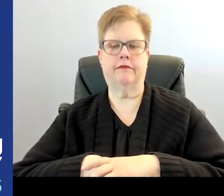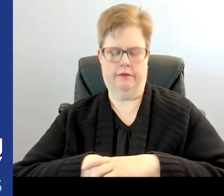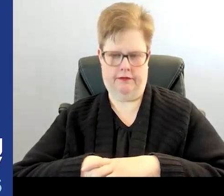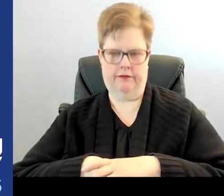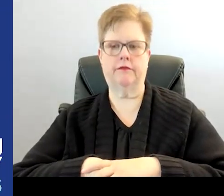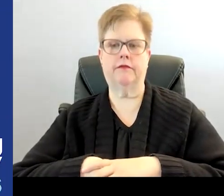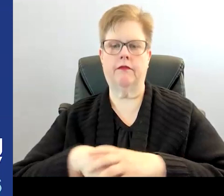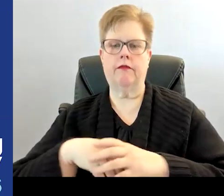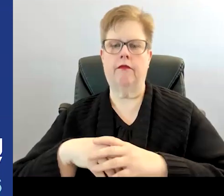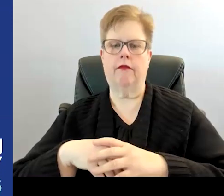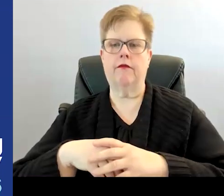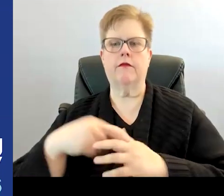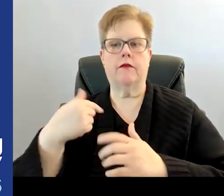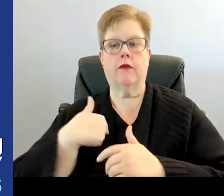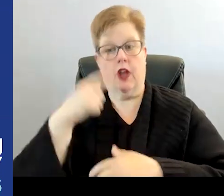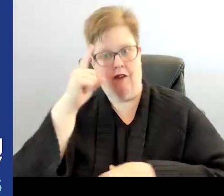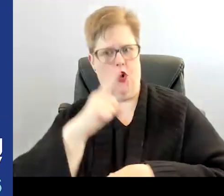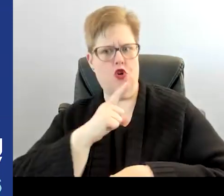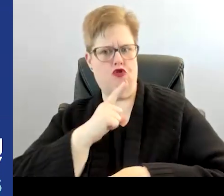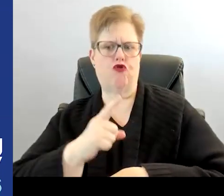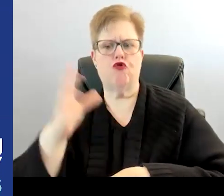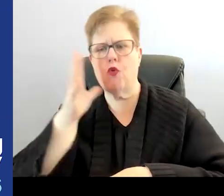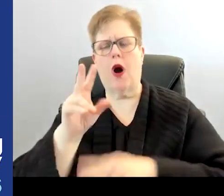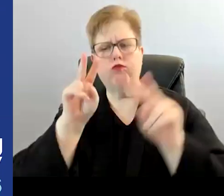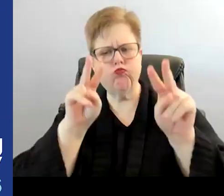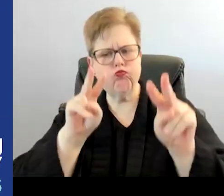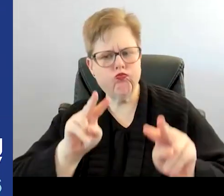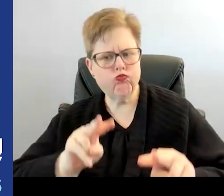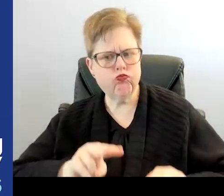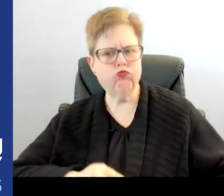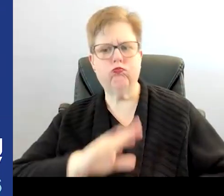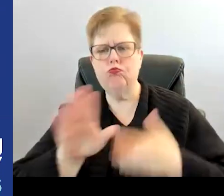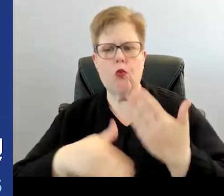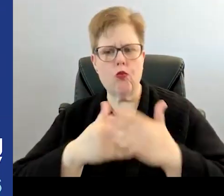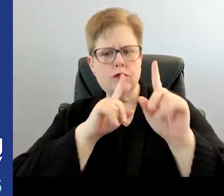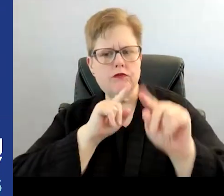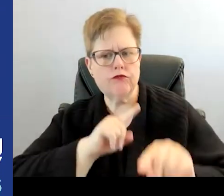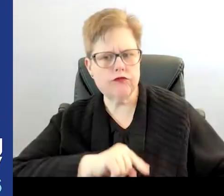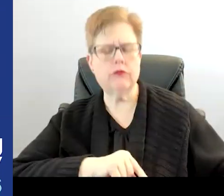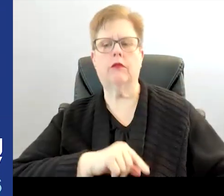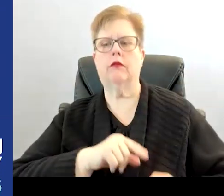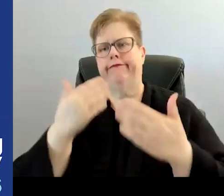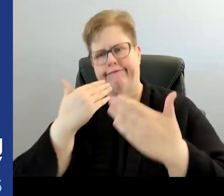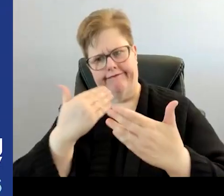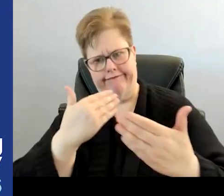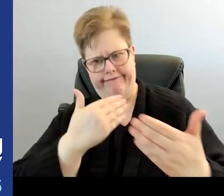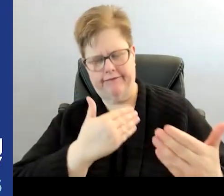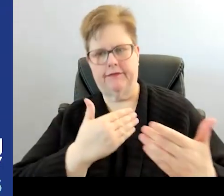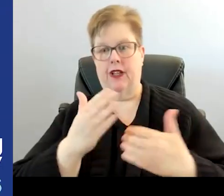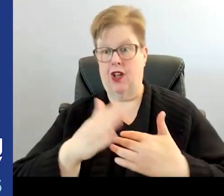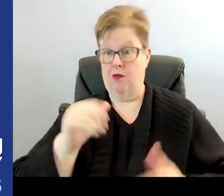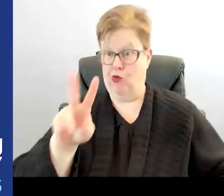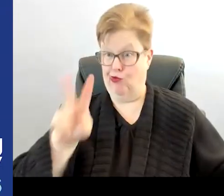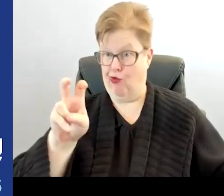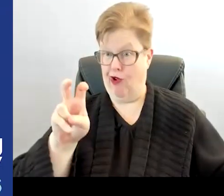So we are for sure going to look at these poll results. Thank you. Almost